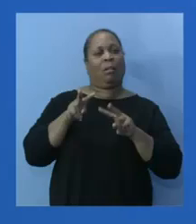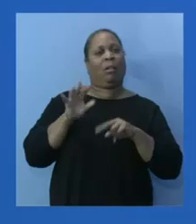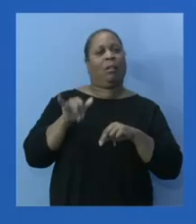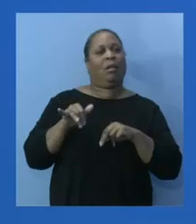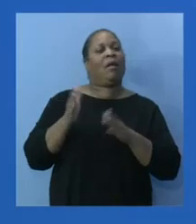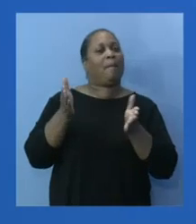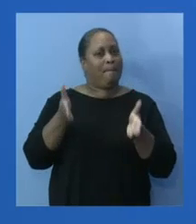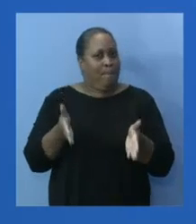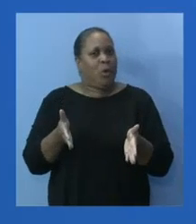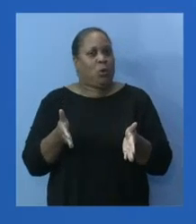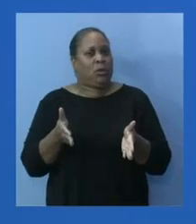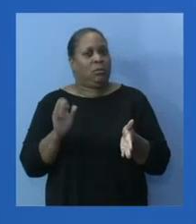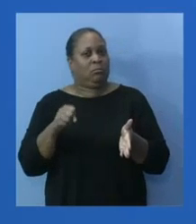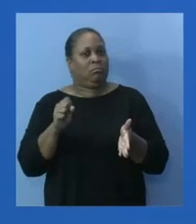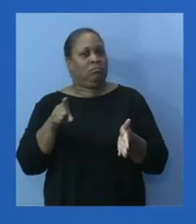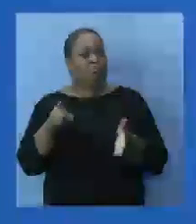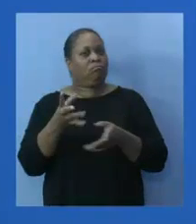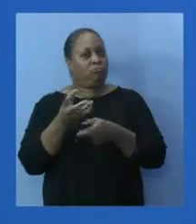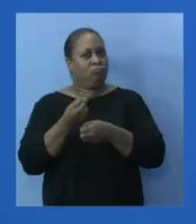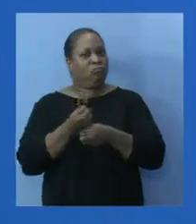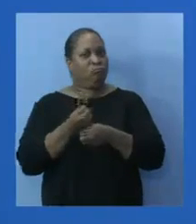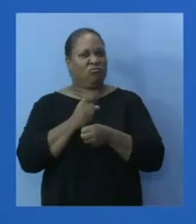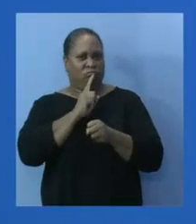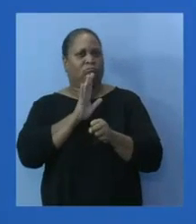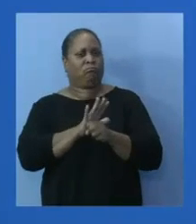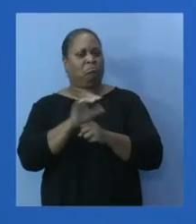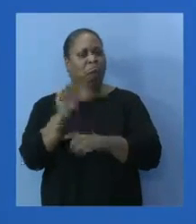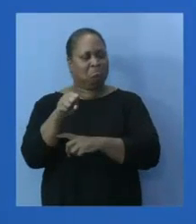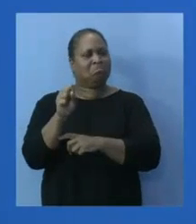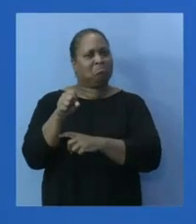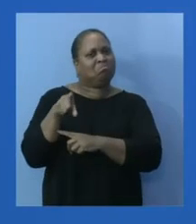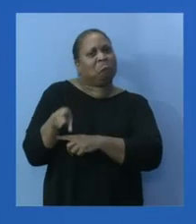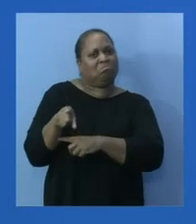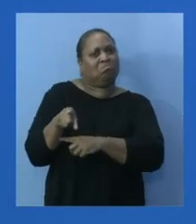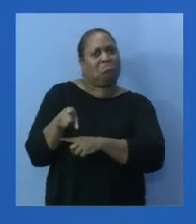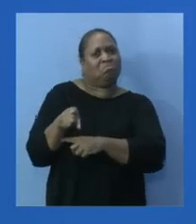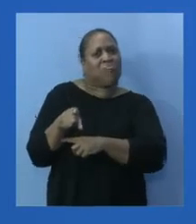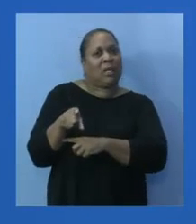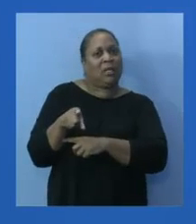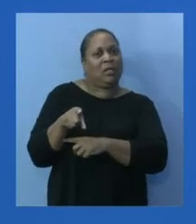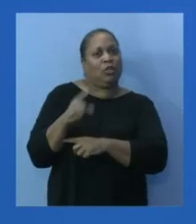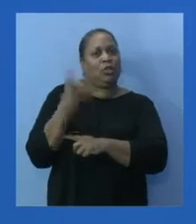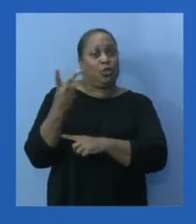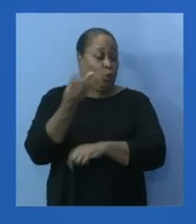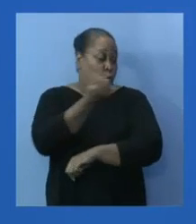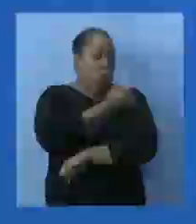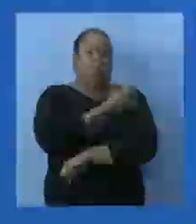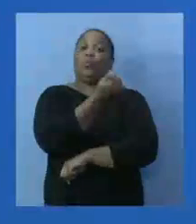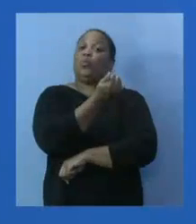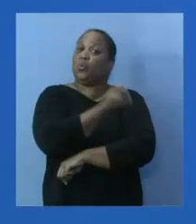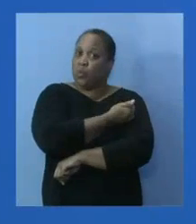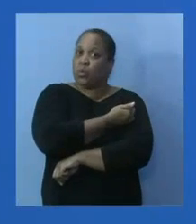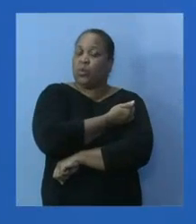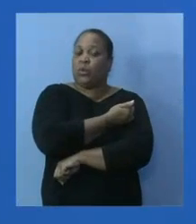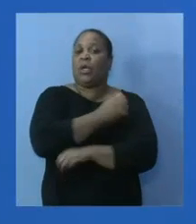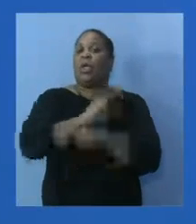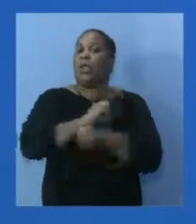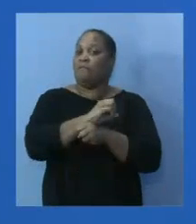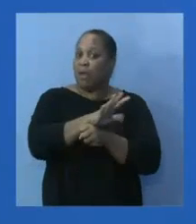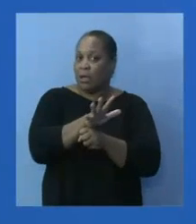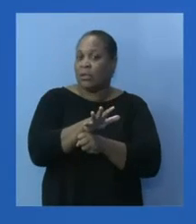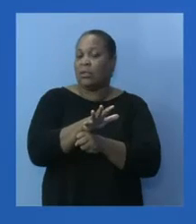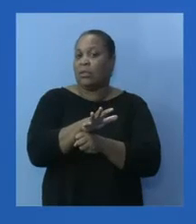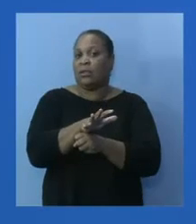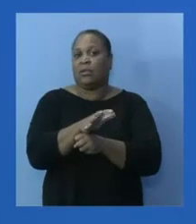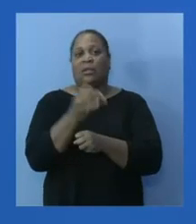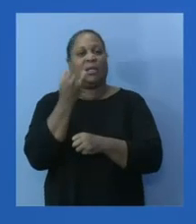person has received and has confirmation that they've received the 2 doses of the COVID vaccine, whether or